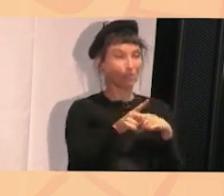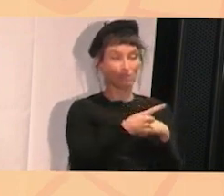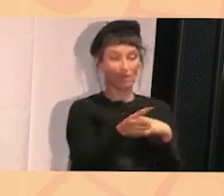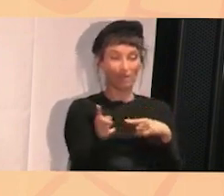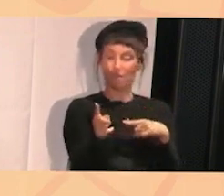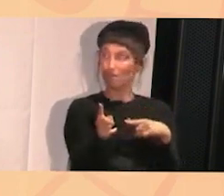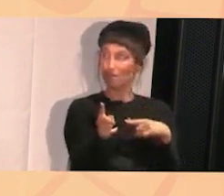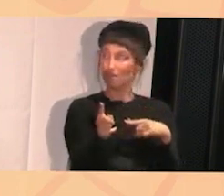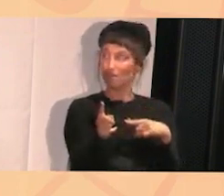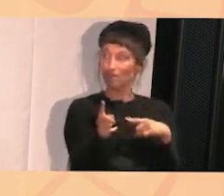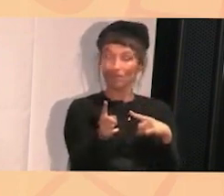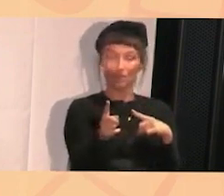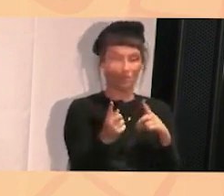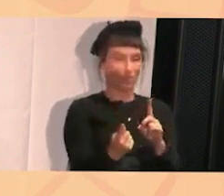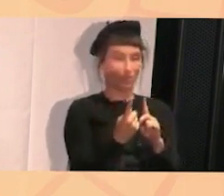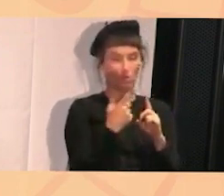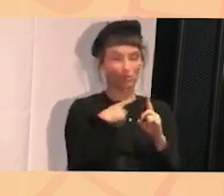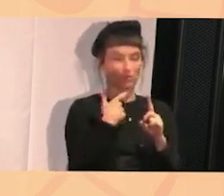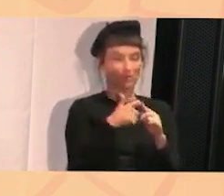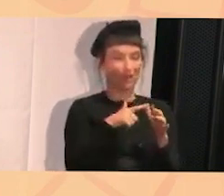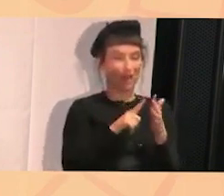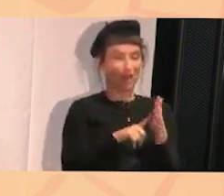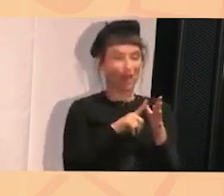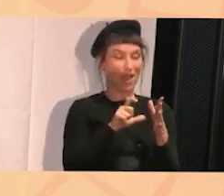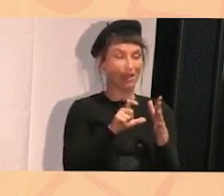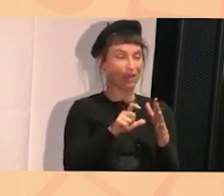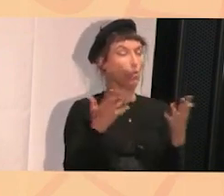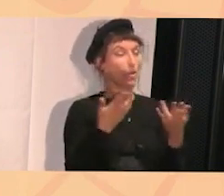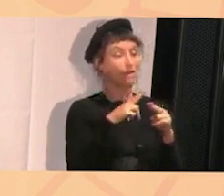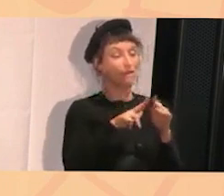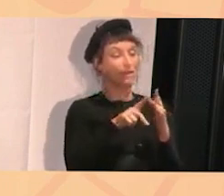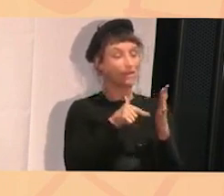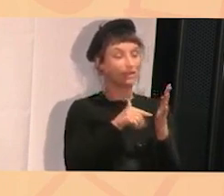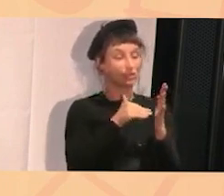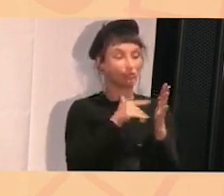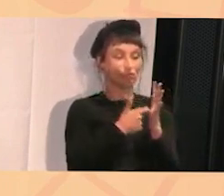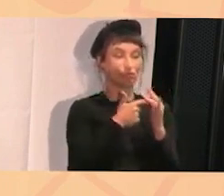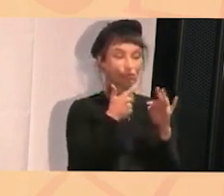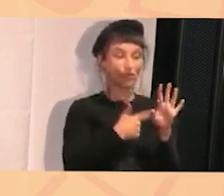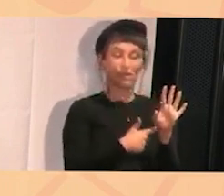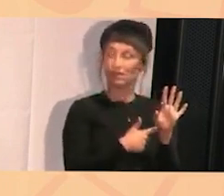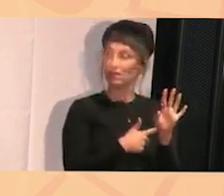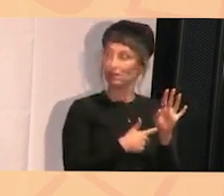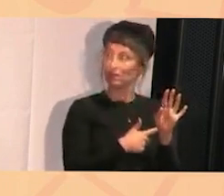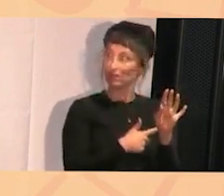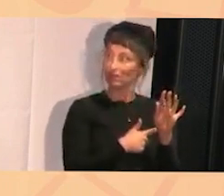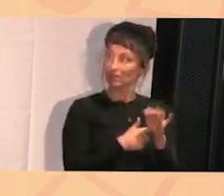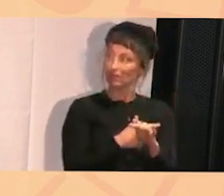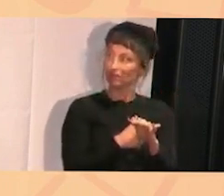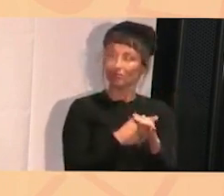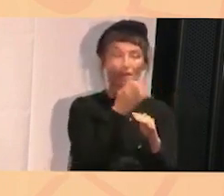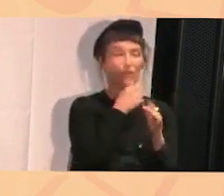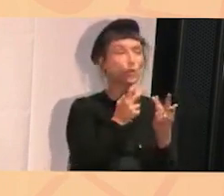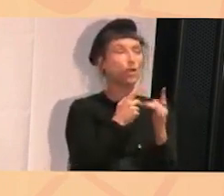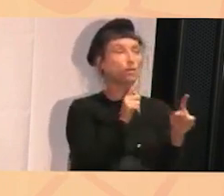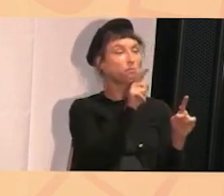because CALAC is in Fitzroy, so we take a lot of kids from there and from Bijadanga, all the Garjari, and